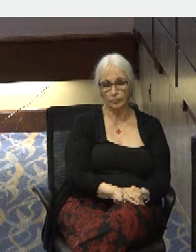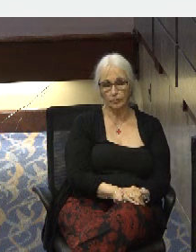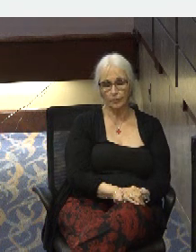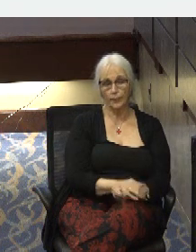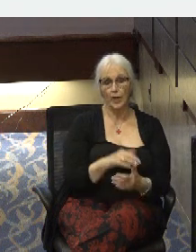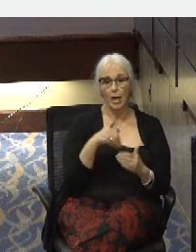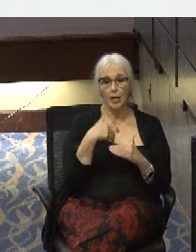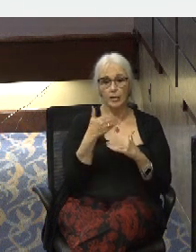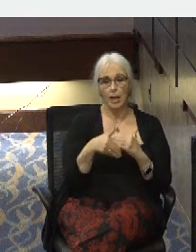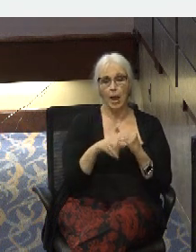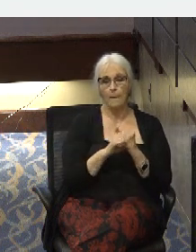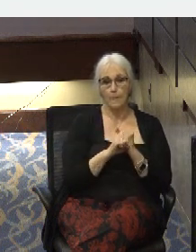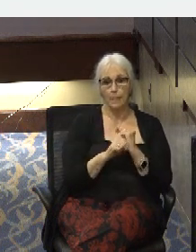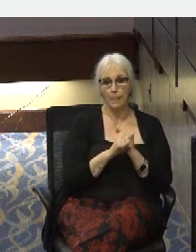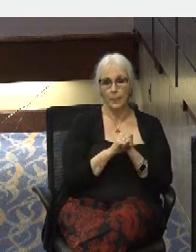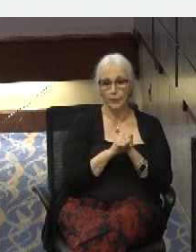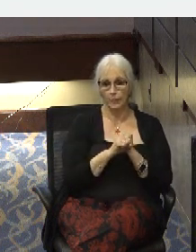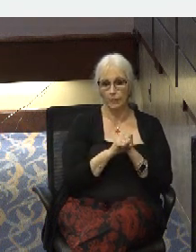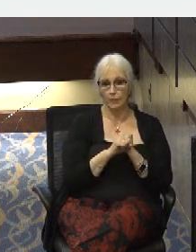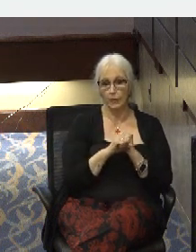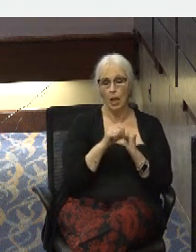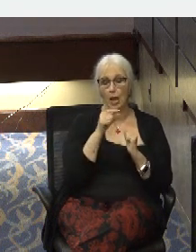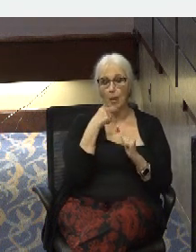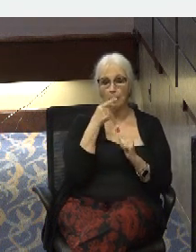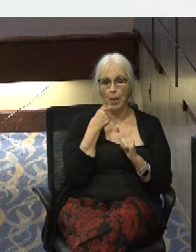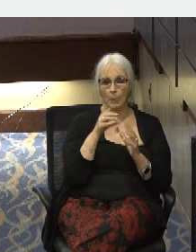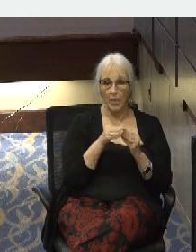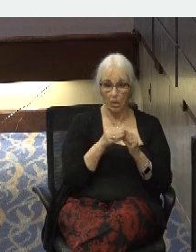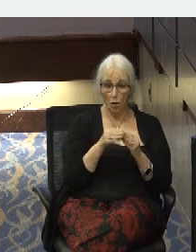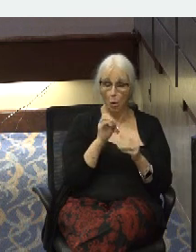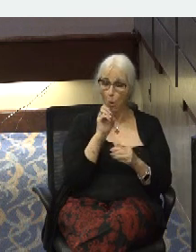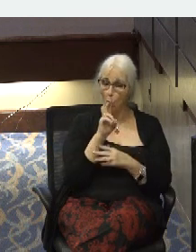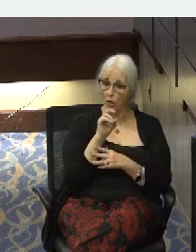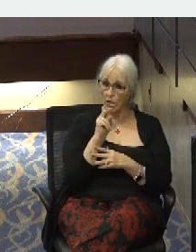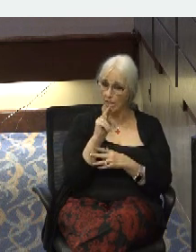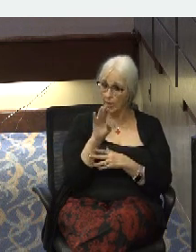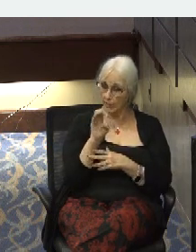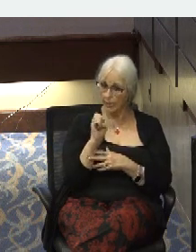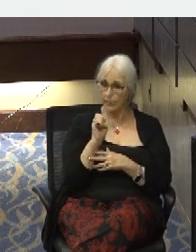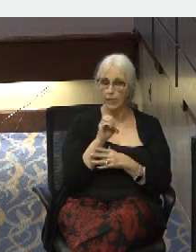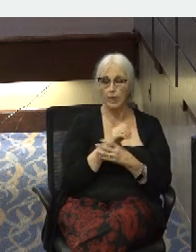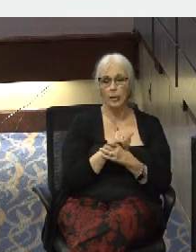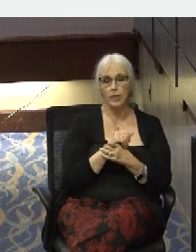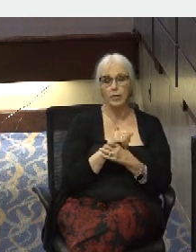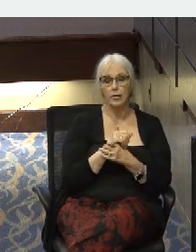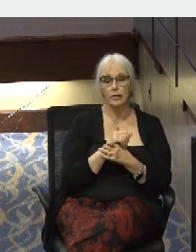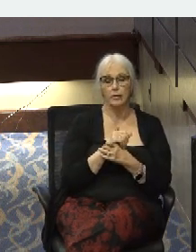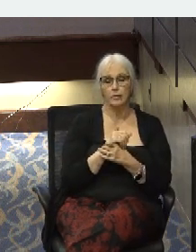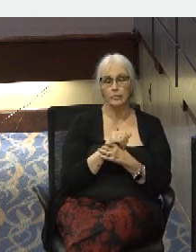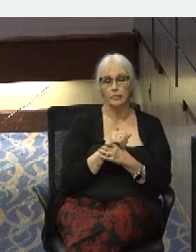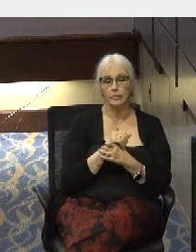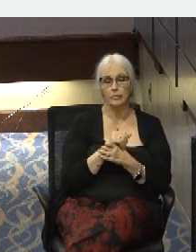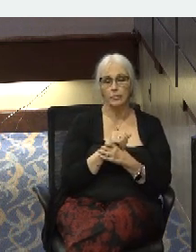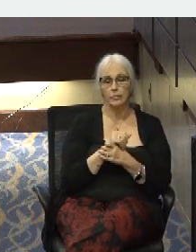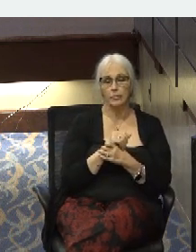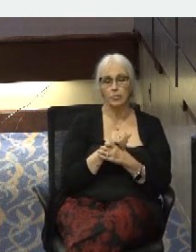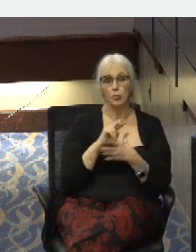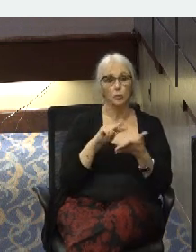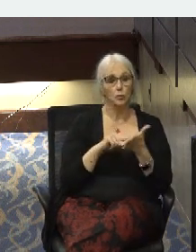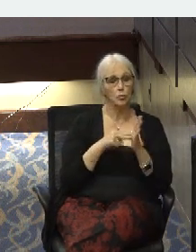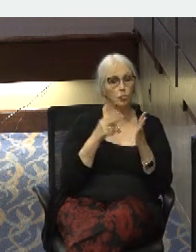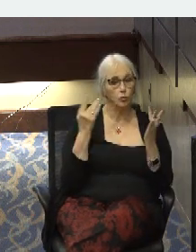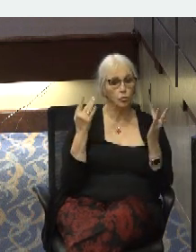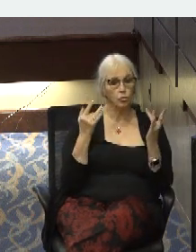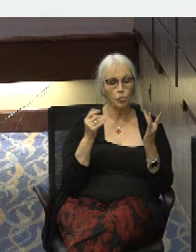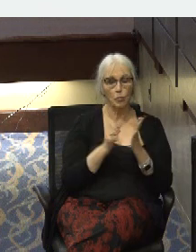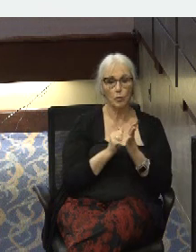Next, we have a public hearing on an ordinance amendment for Section 28-930 of the Code of Ordinances for the purpose of removing the